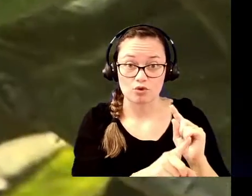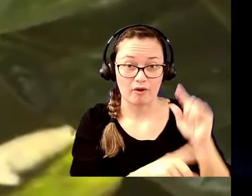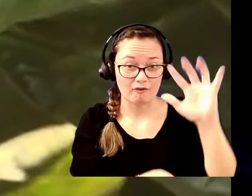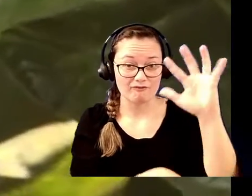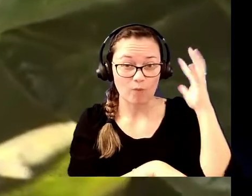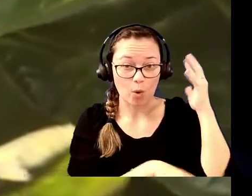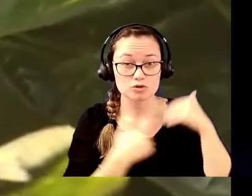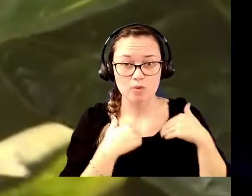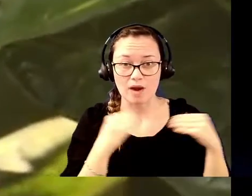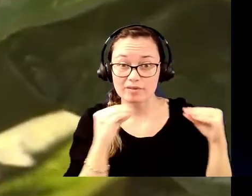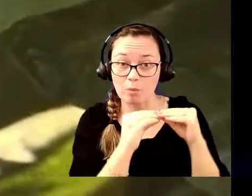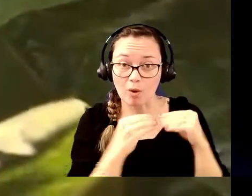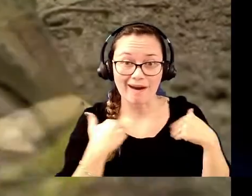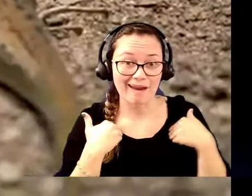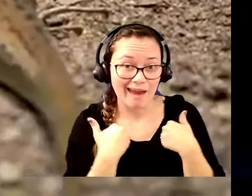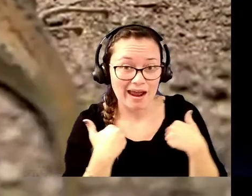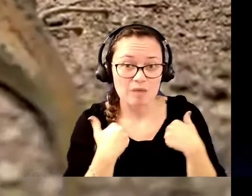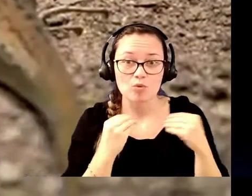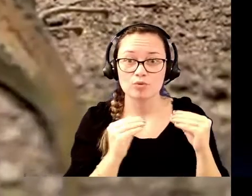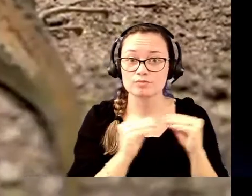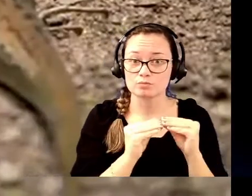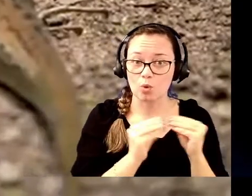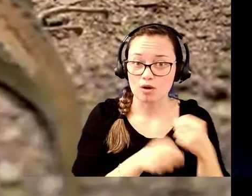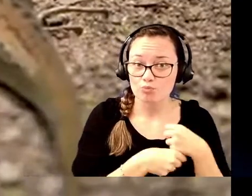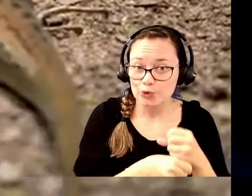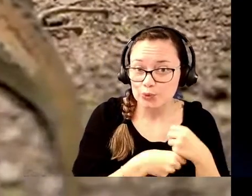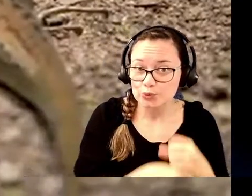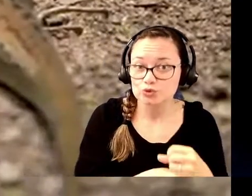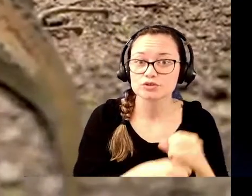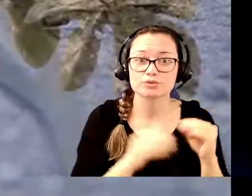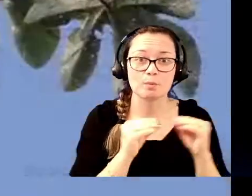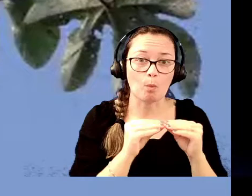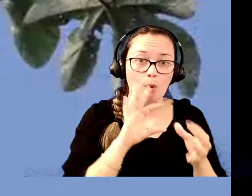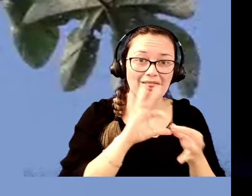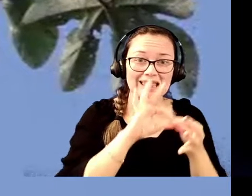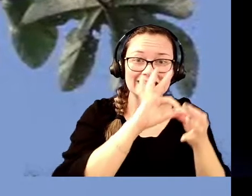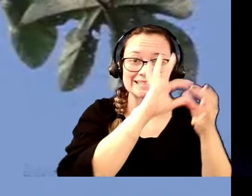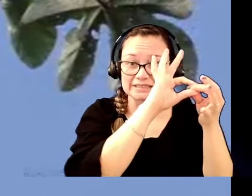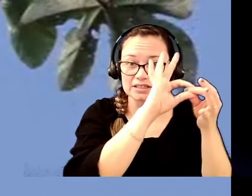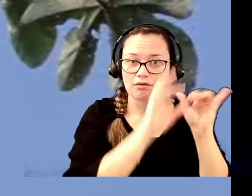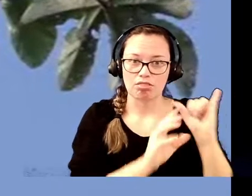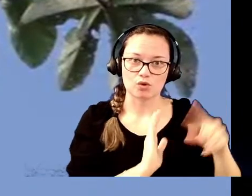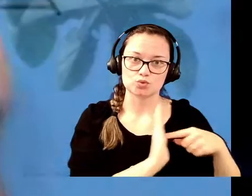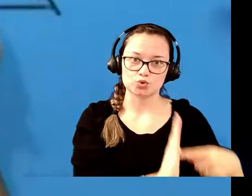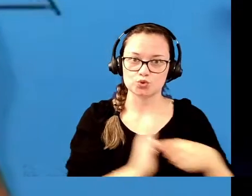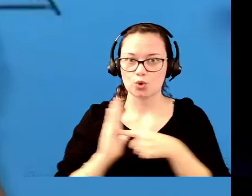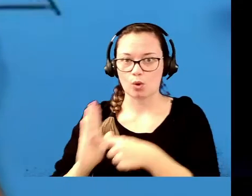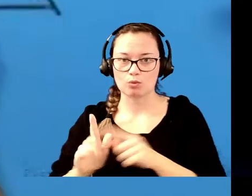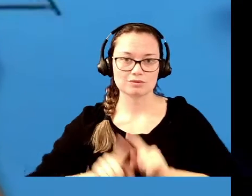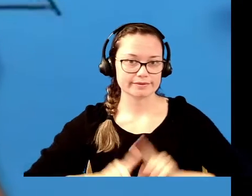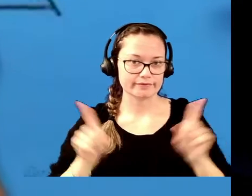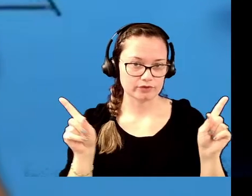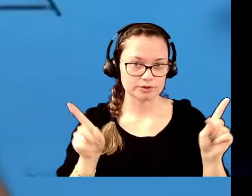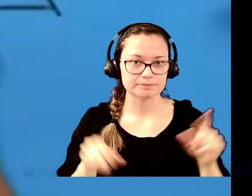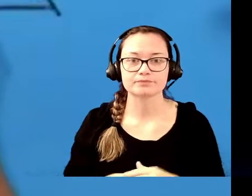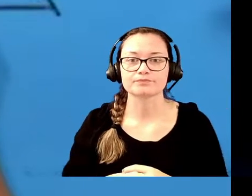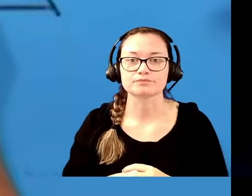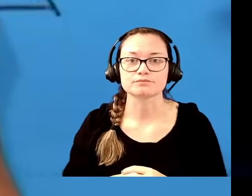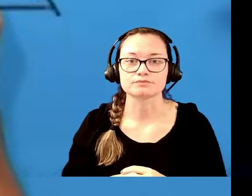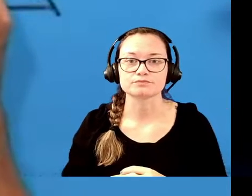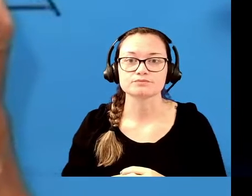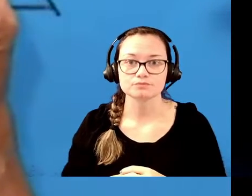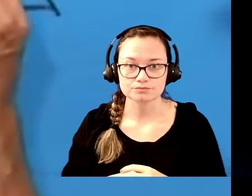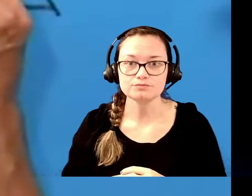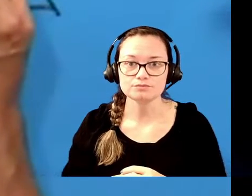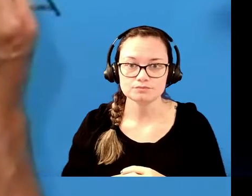more organisms, we have more links in our food chain, and that's kind of what we're representing here. So let's start here.